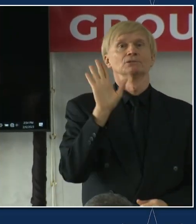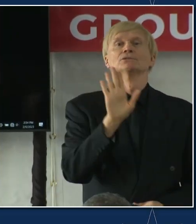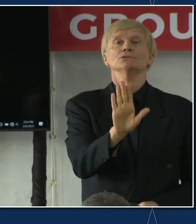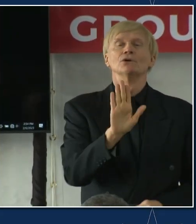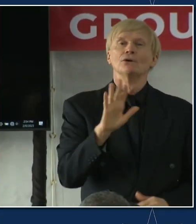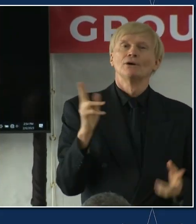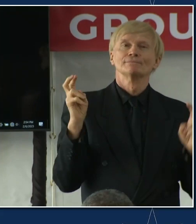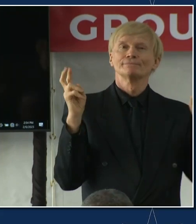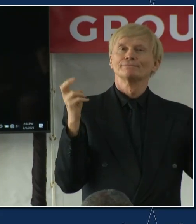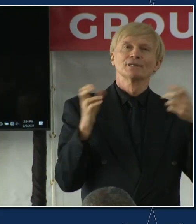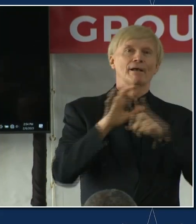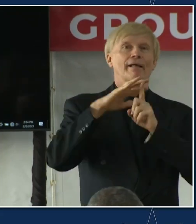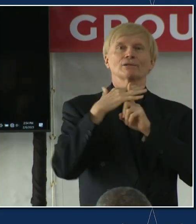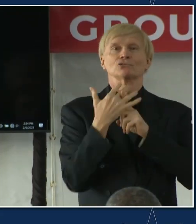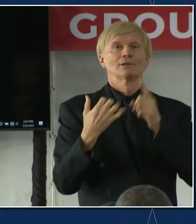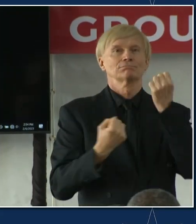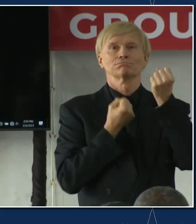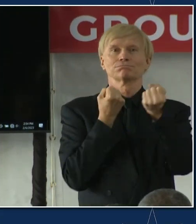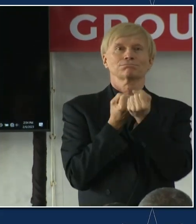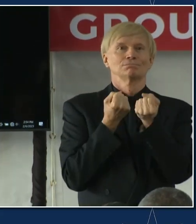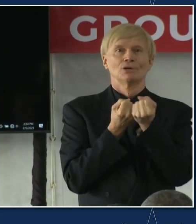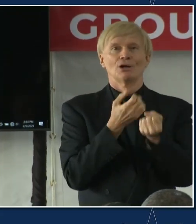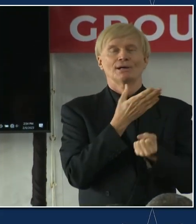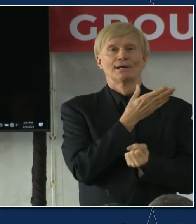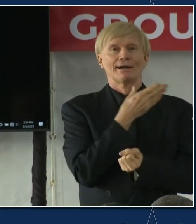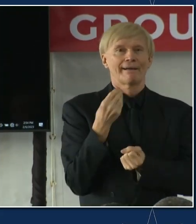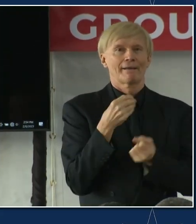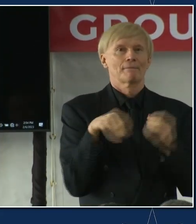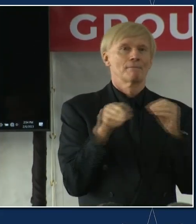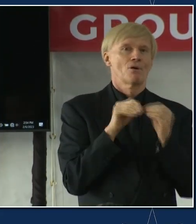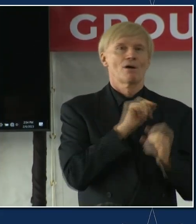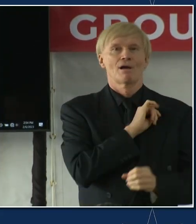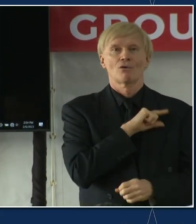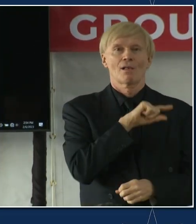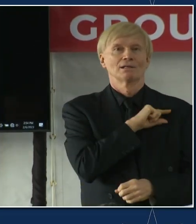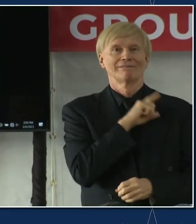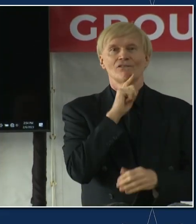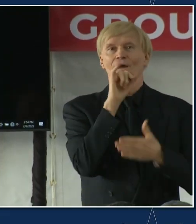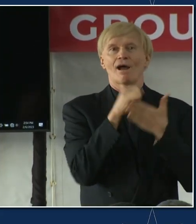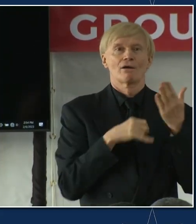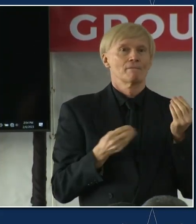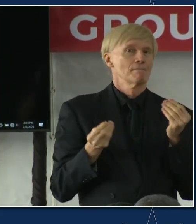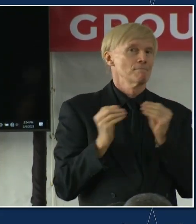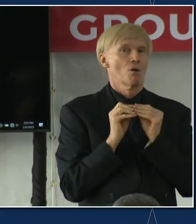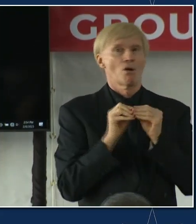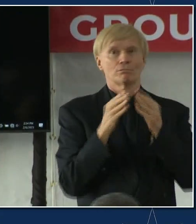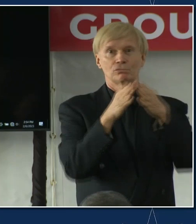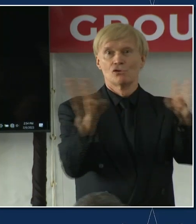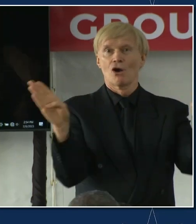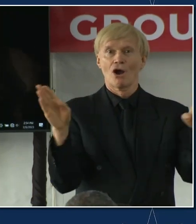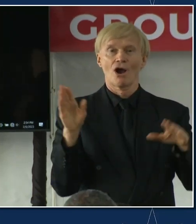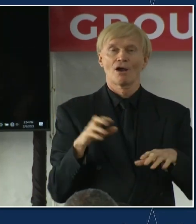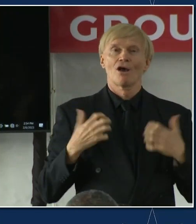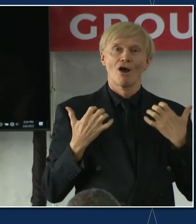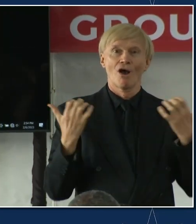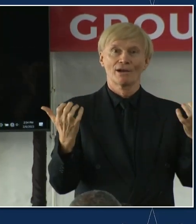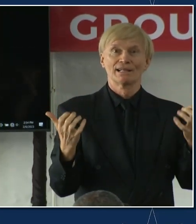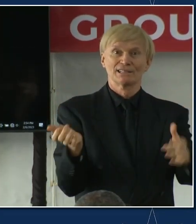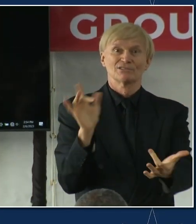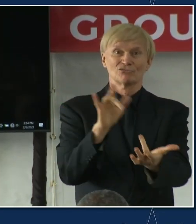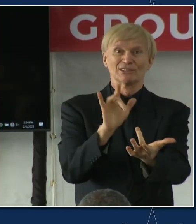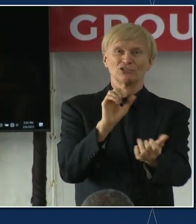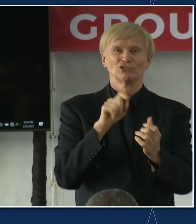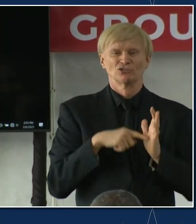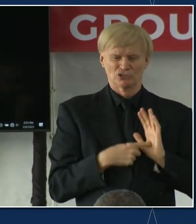even more cultural impact, even more artistic quality, even broader audience reach to show the world what Chicago can